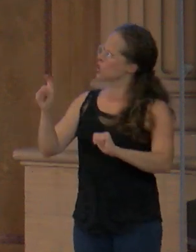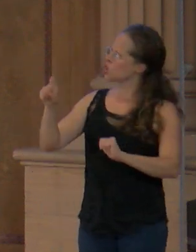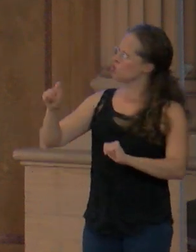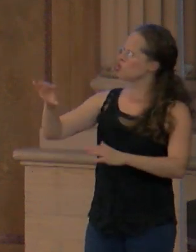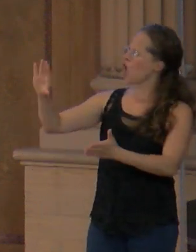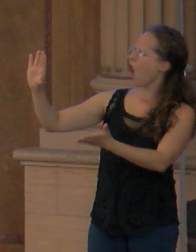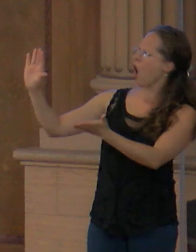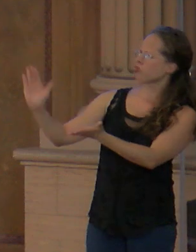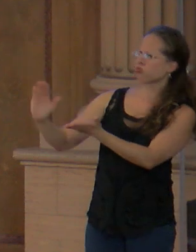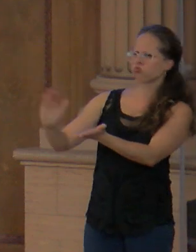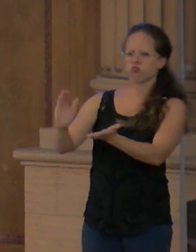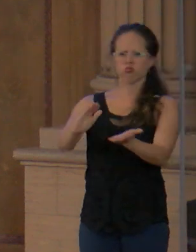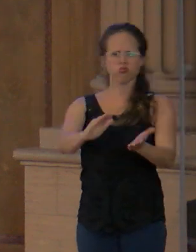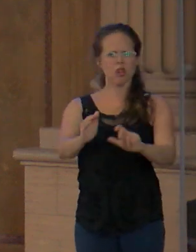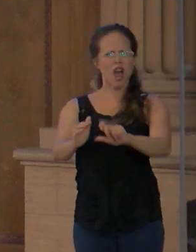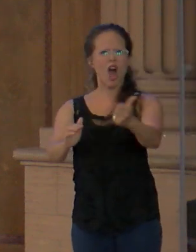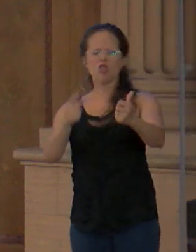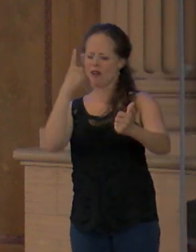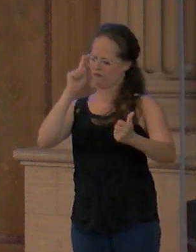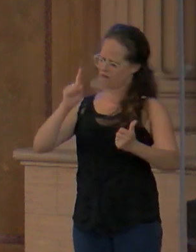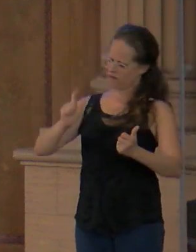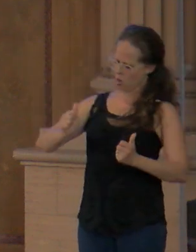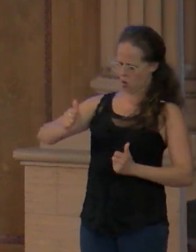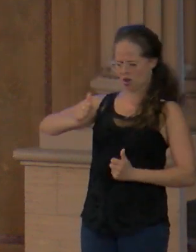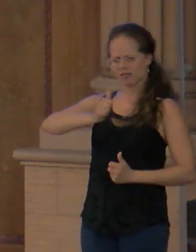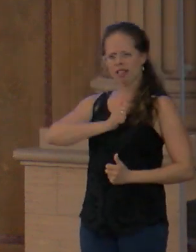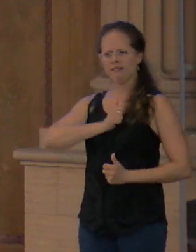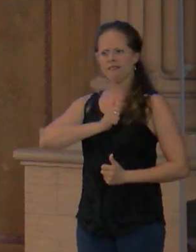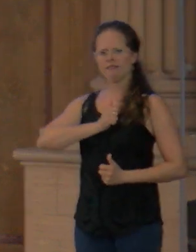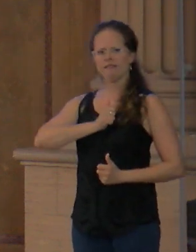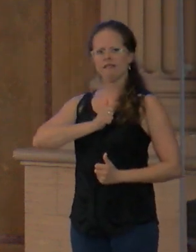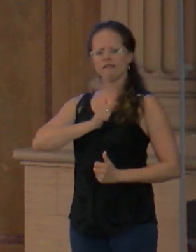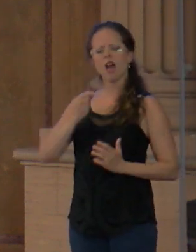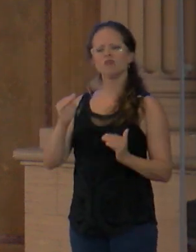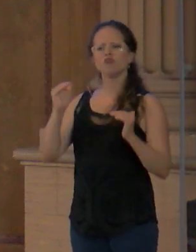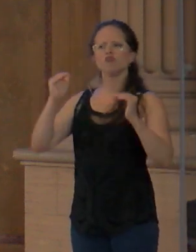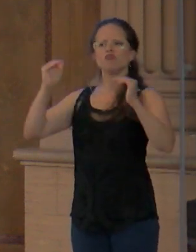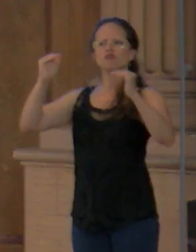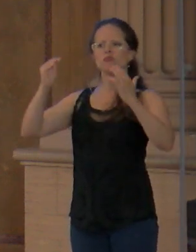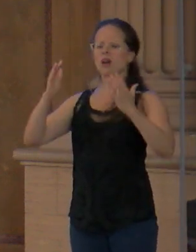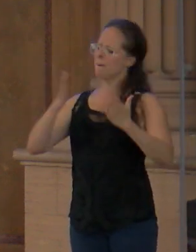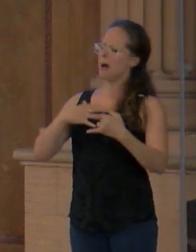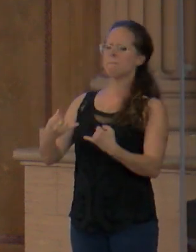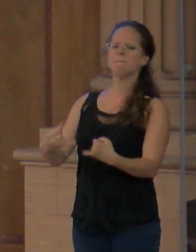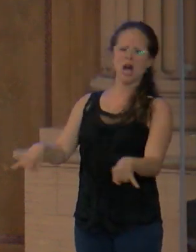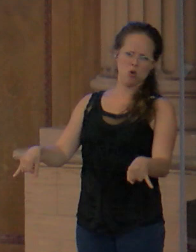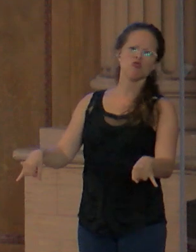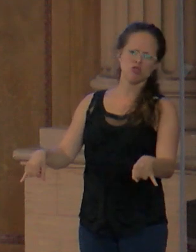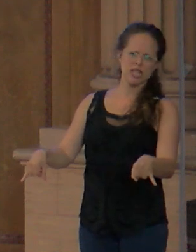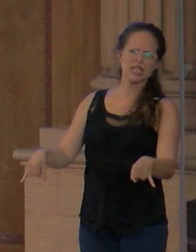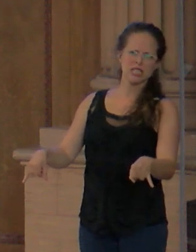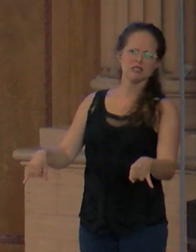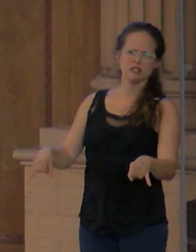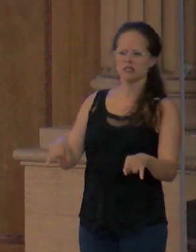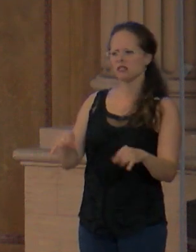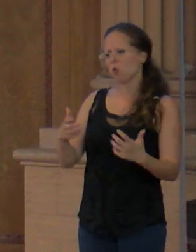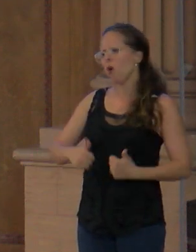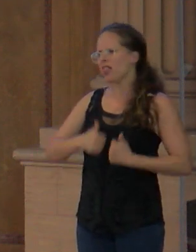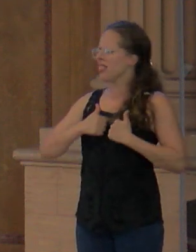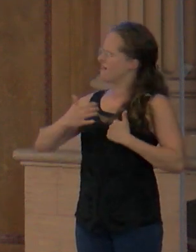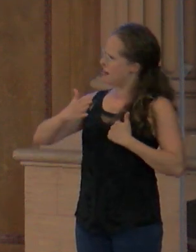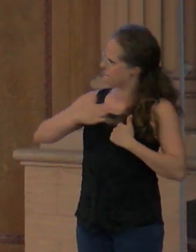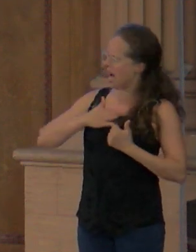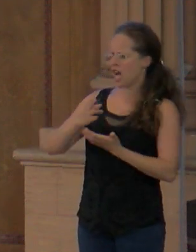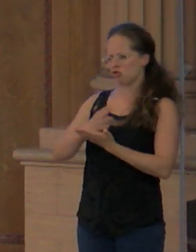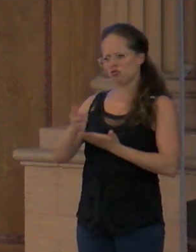disadvantage everybody else for the sake of my own boundaries, for the sake of being me, for the sake of what